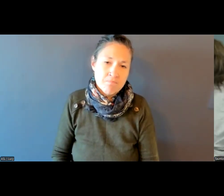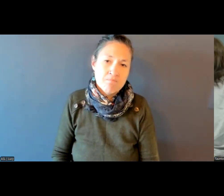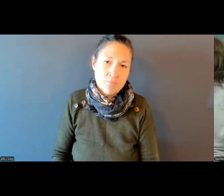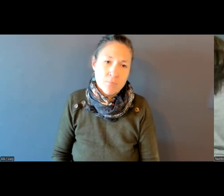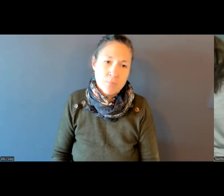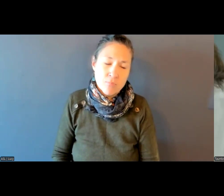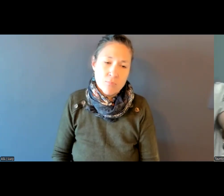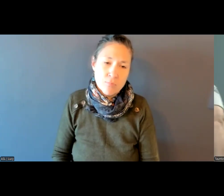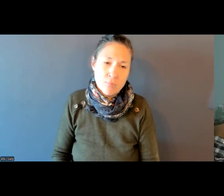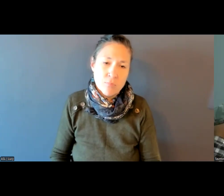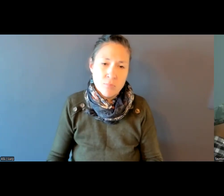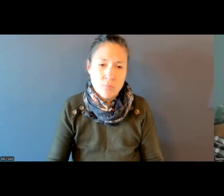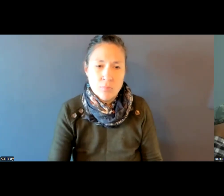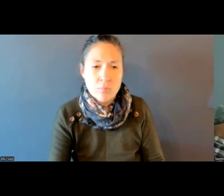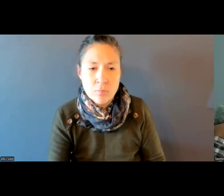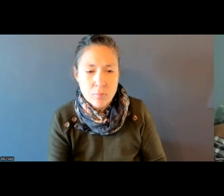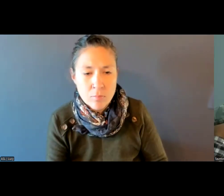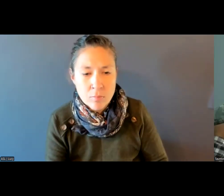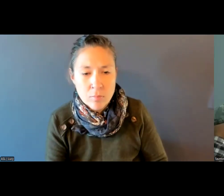Thank you.